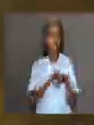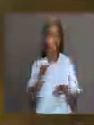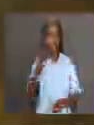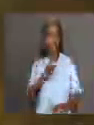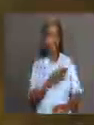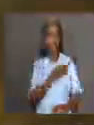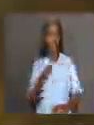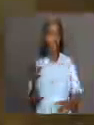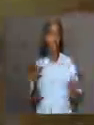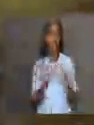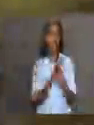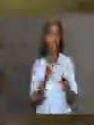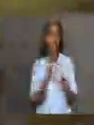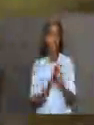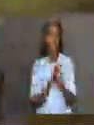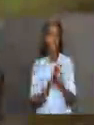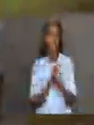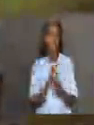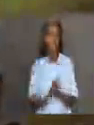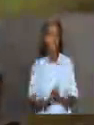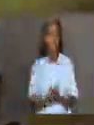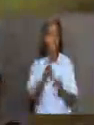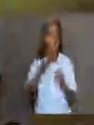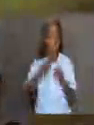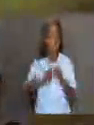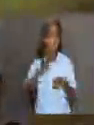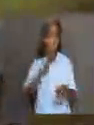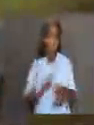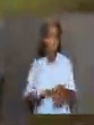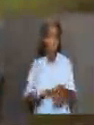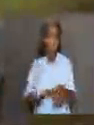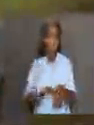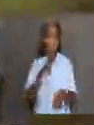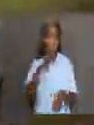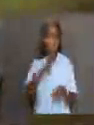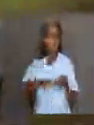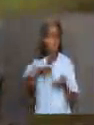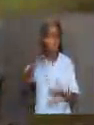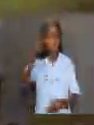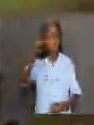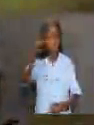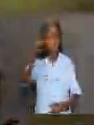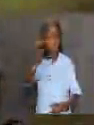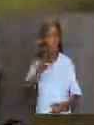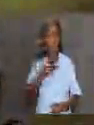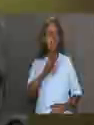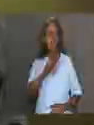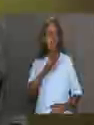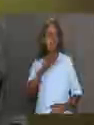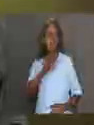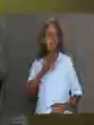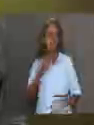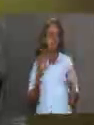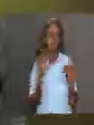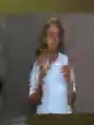of functions. Last time, you learned that a linear function